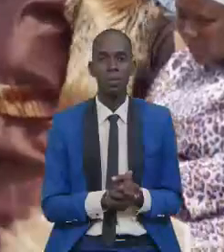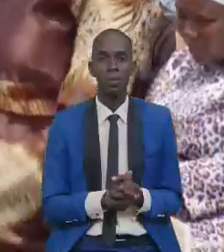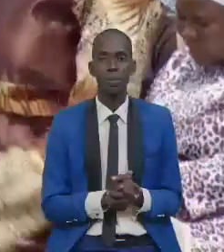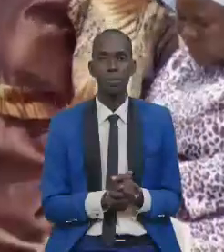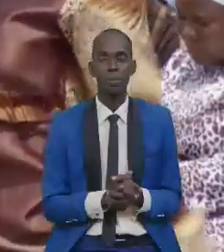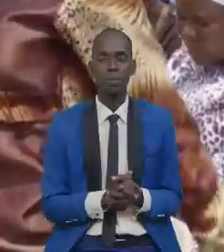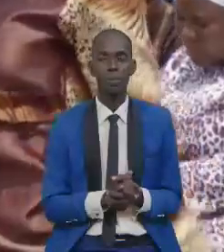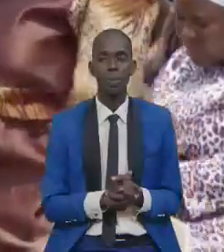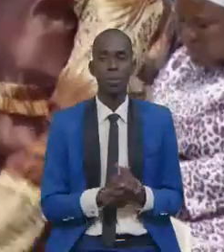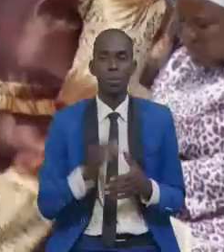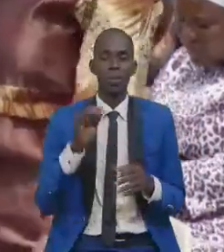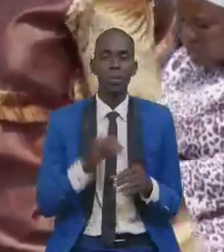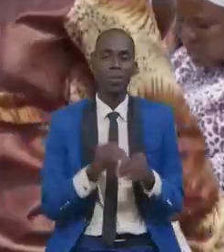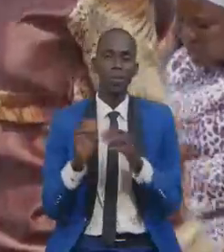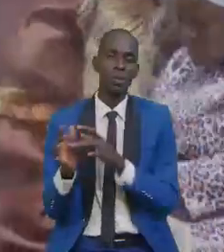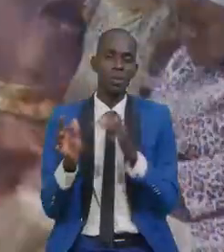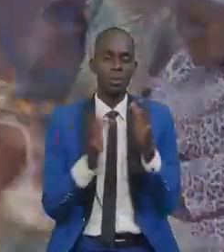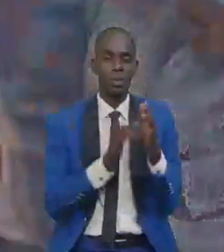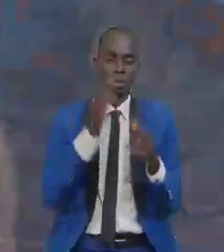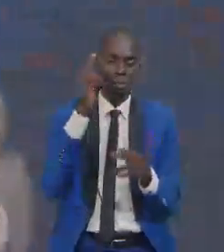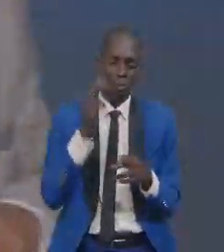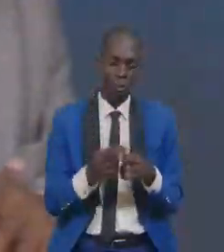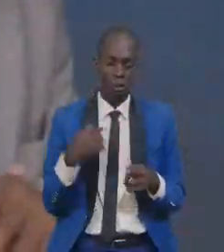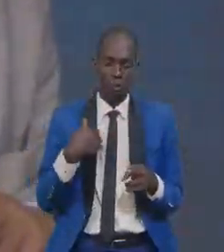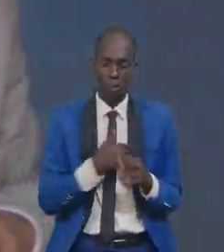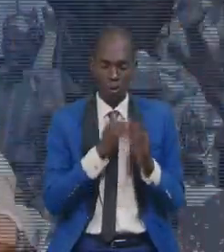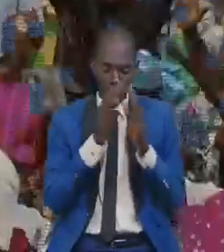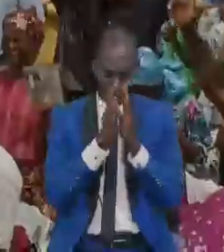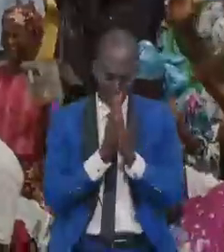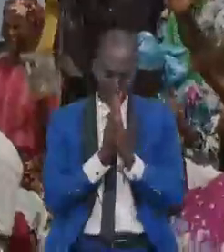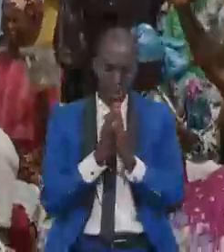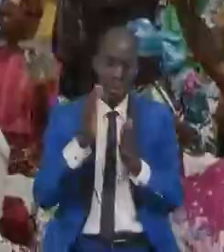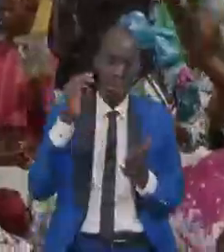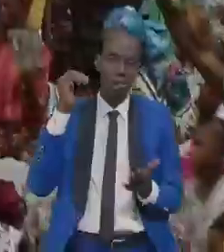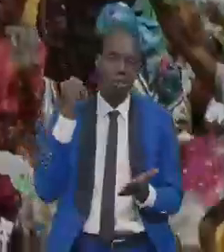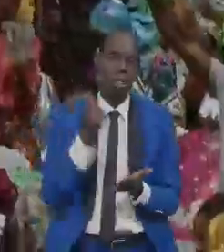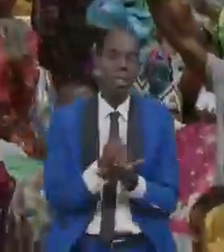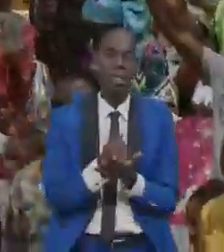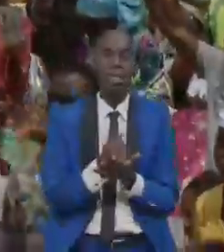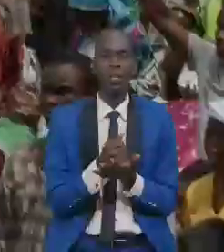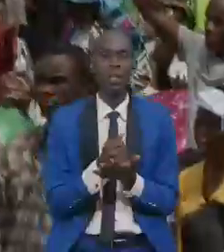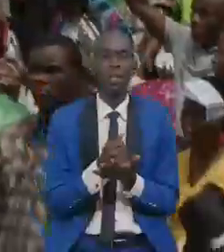In Jesus' name we pray.